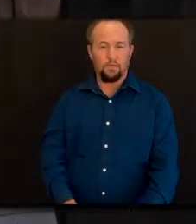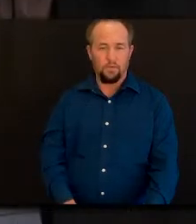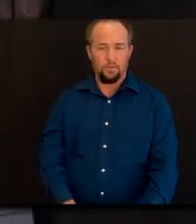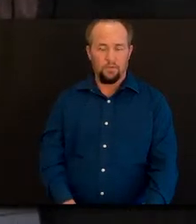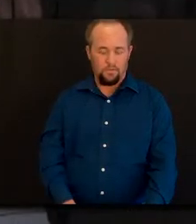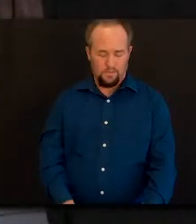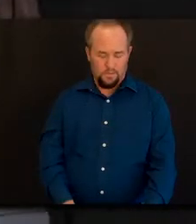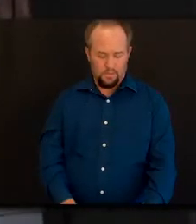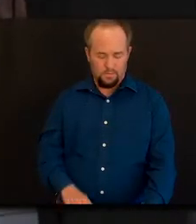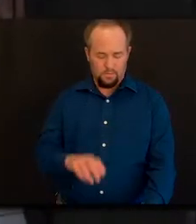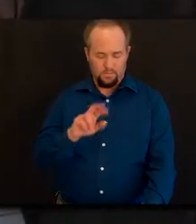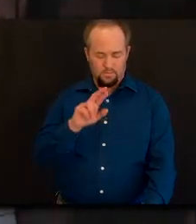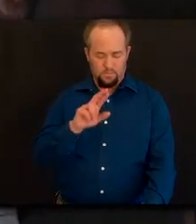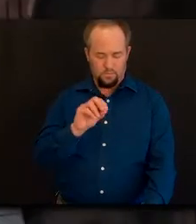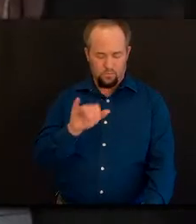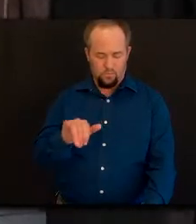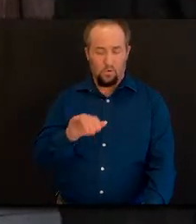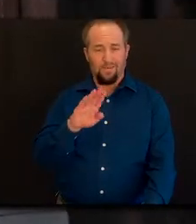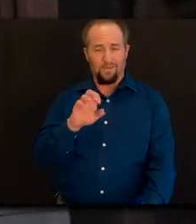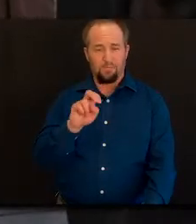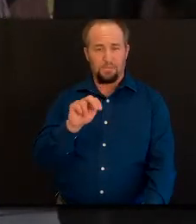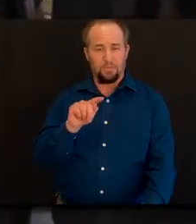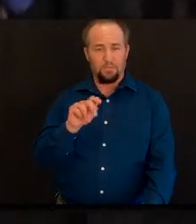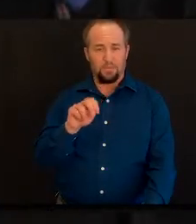Roy Ashton Benton.